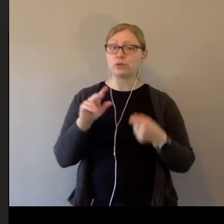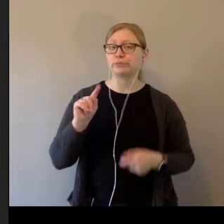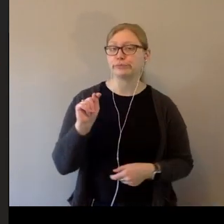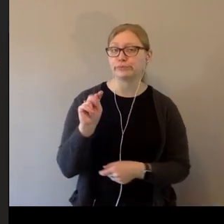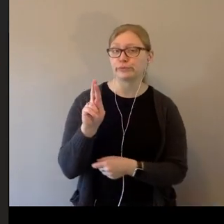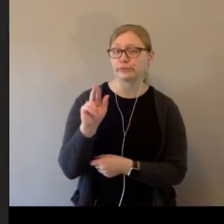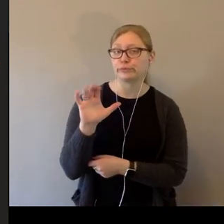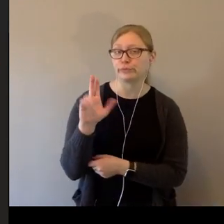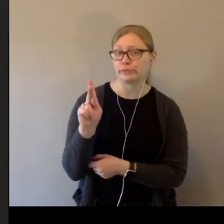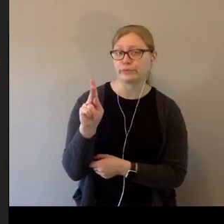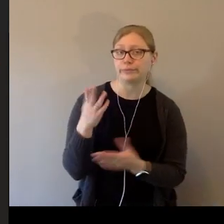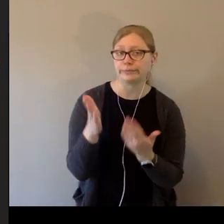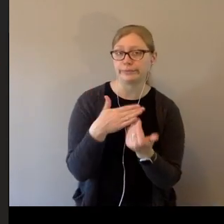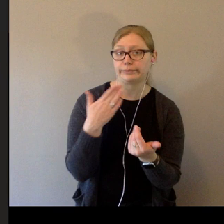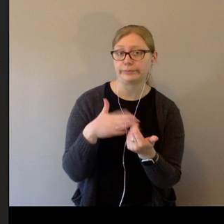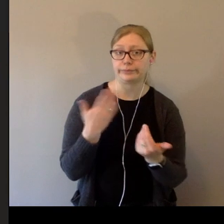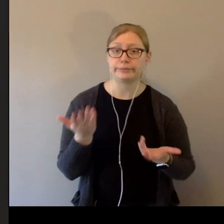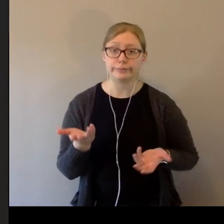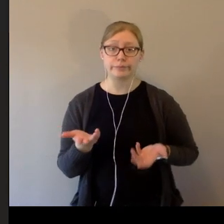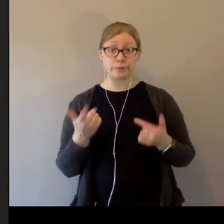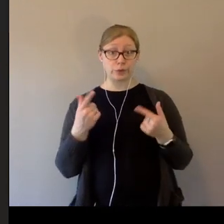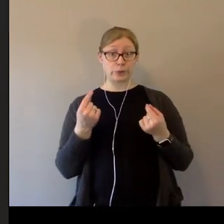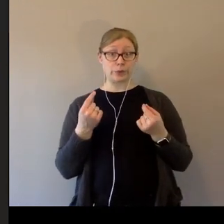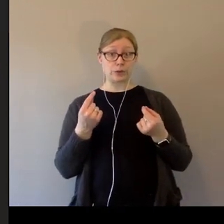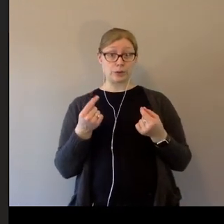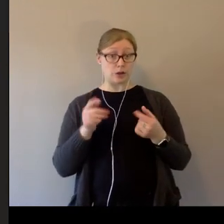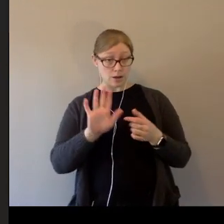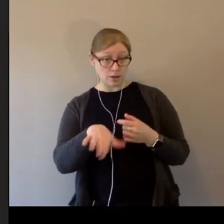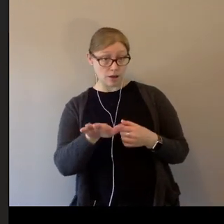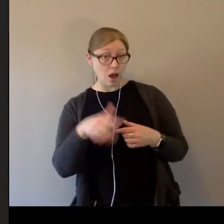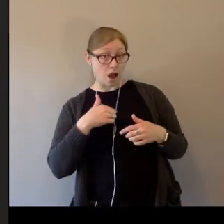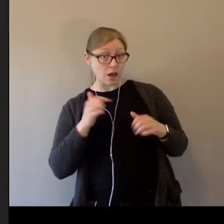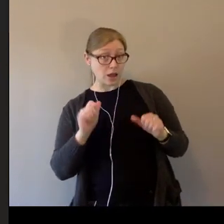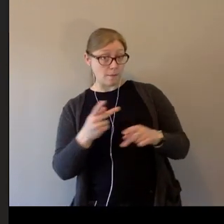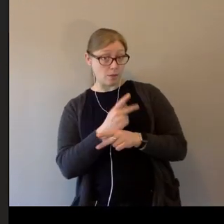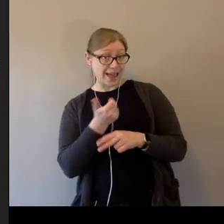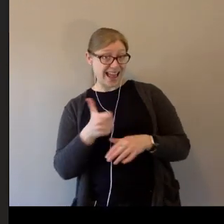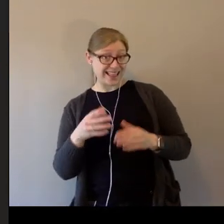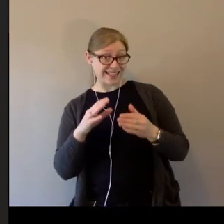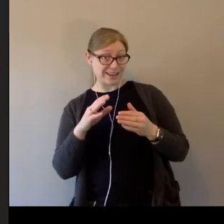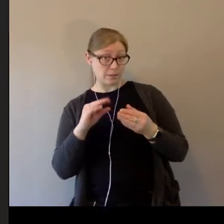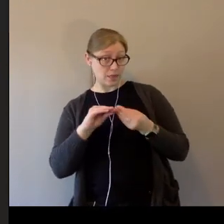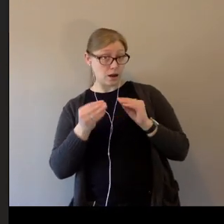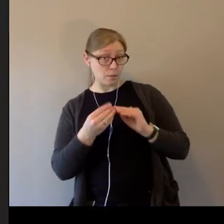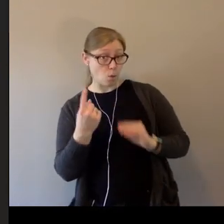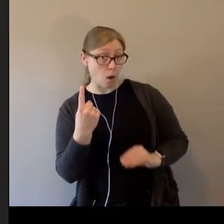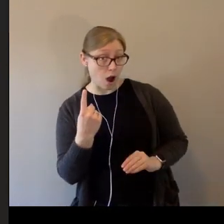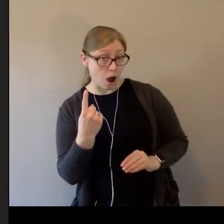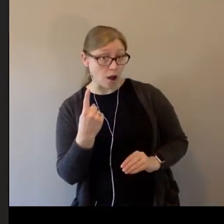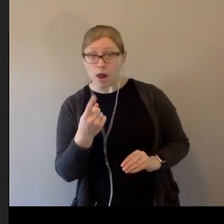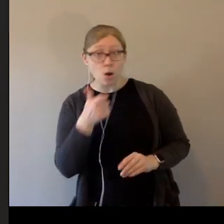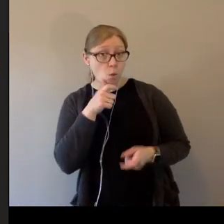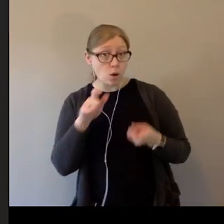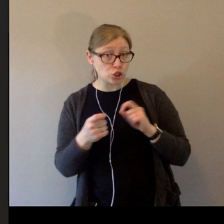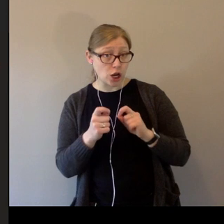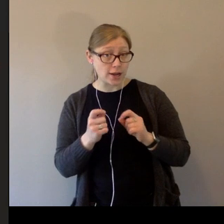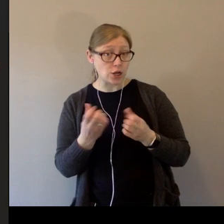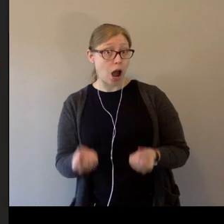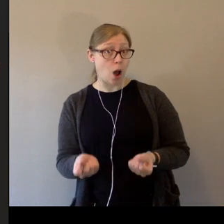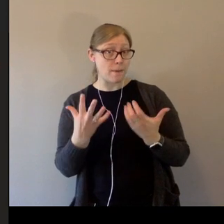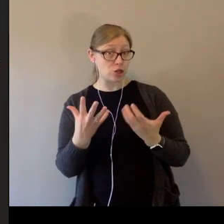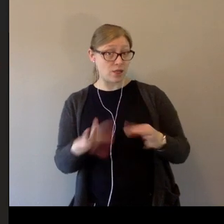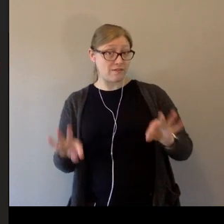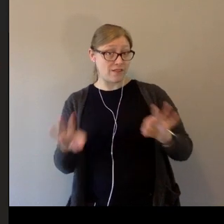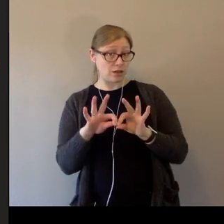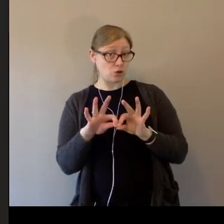one. But the trick is this. I can multiply anything by the number 1, and it's not going to actually change the value. So I want this